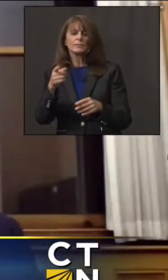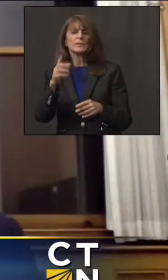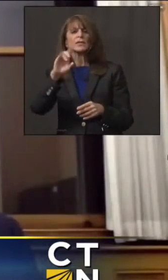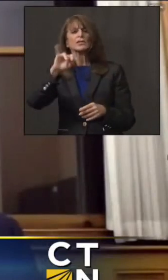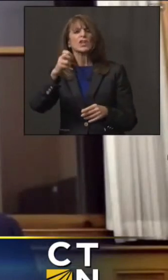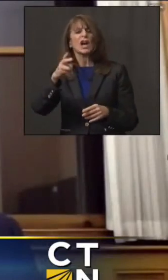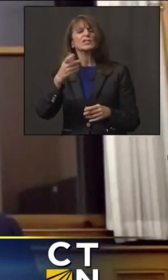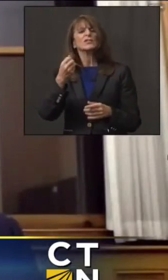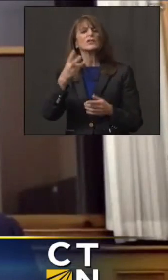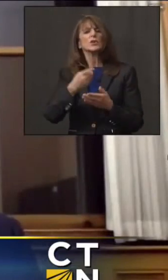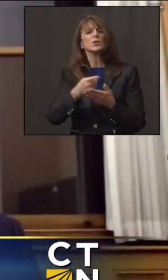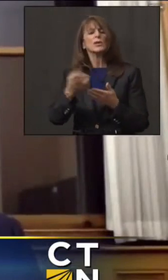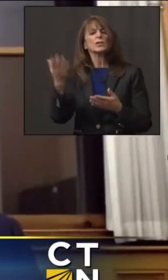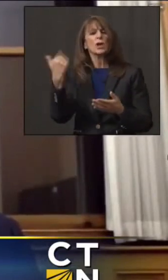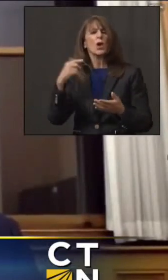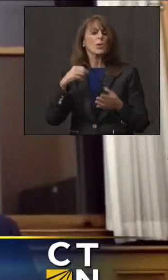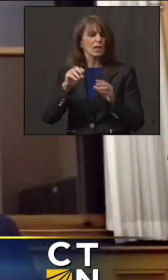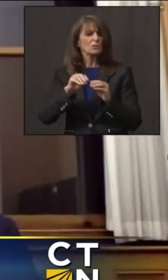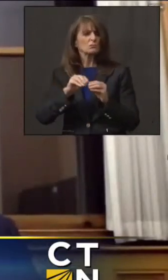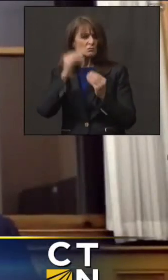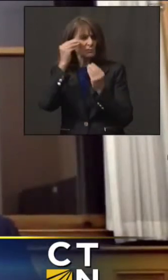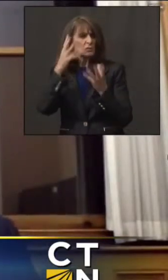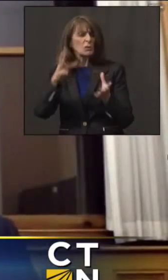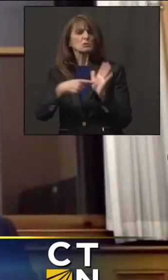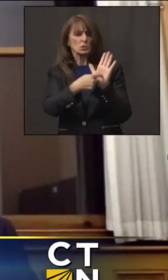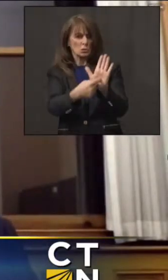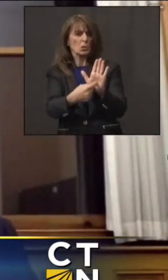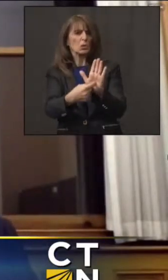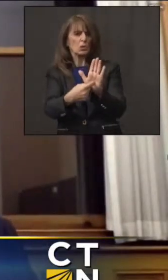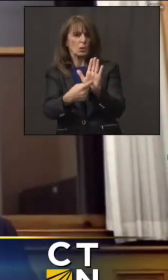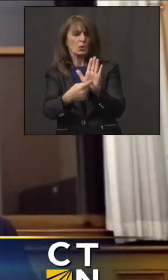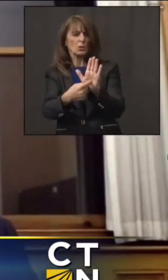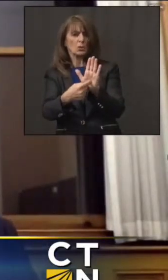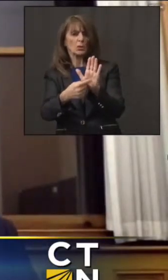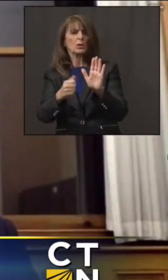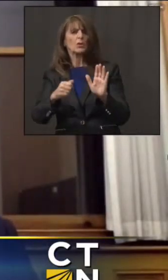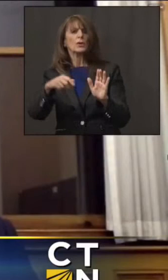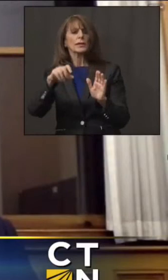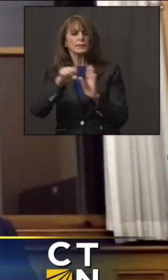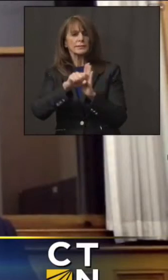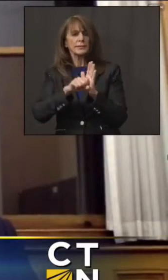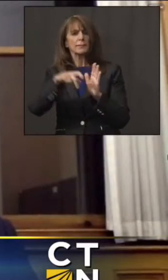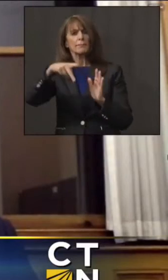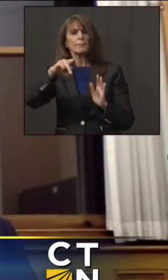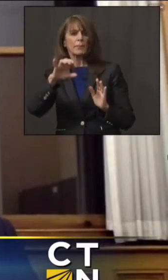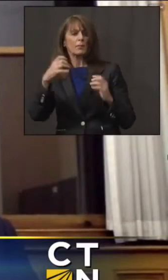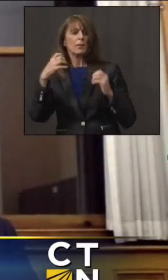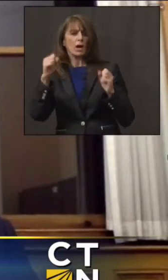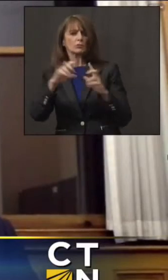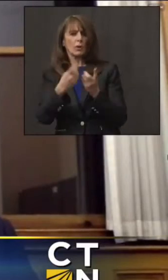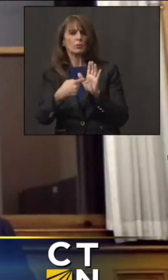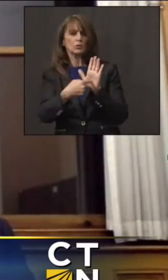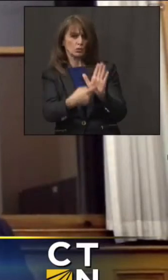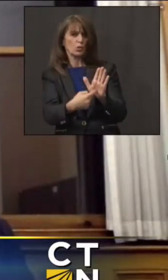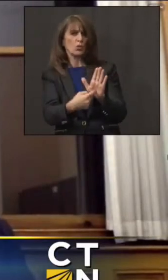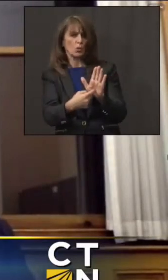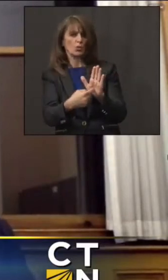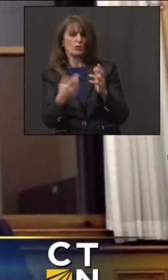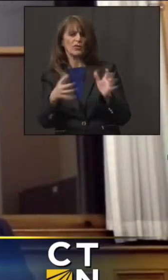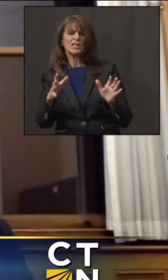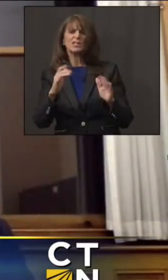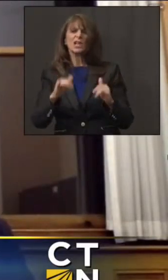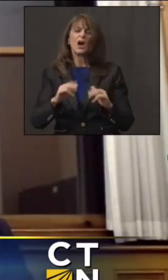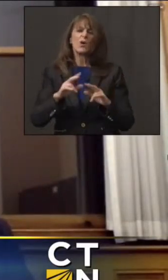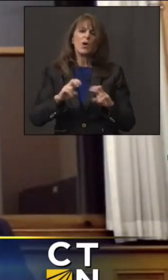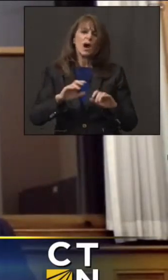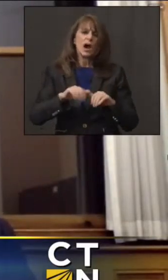on some of the outbreak investigations that local public health and our state public health departments have performed. We are looking at ways that we could